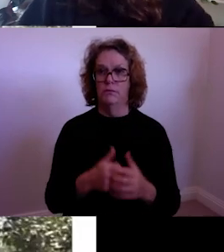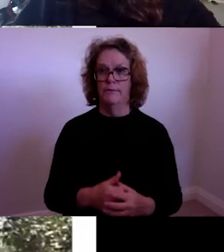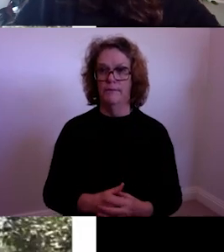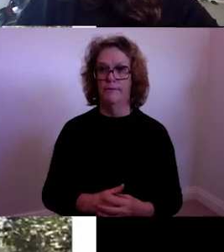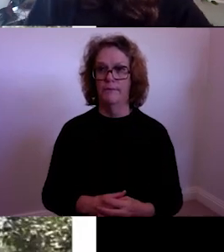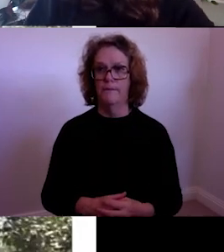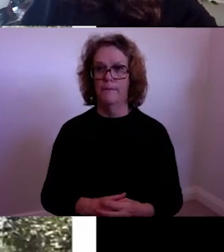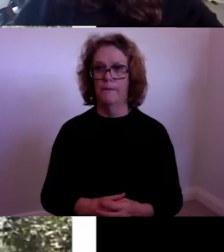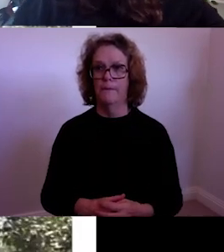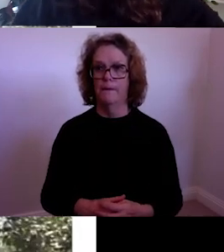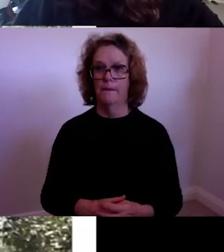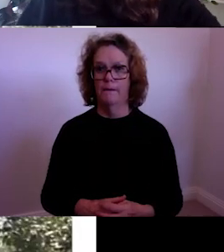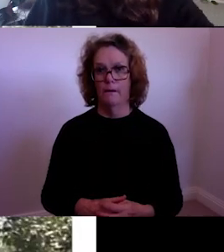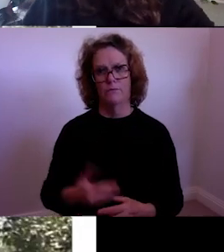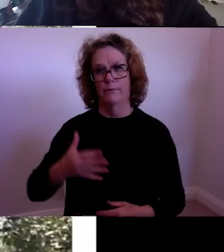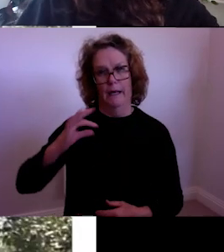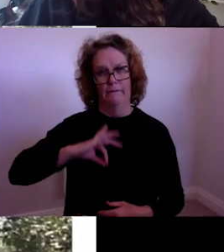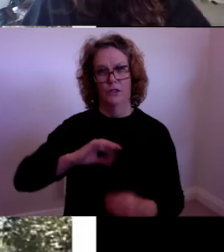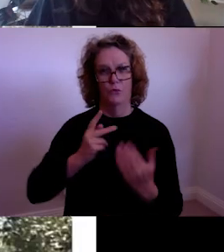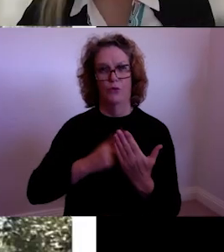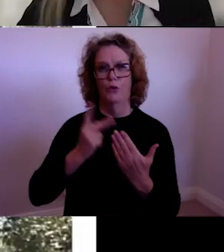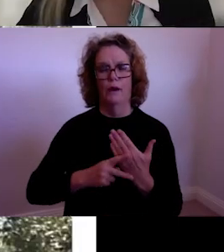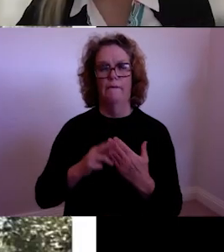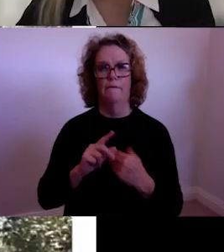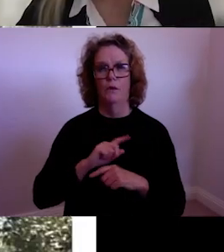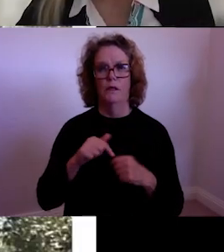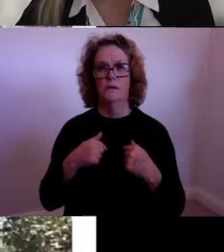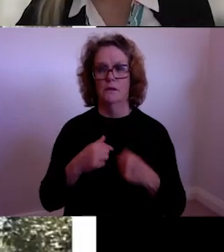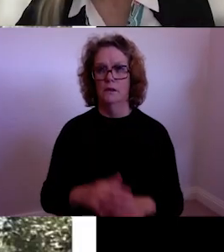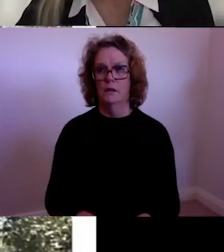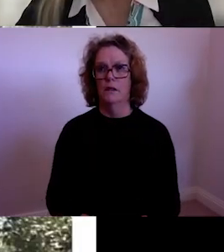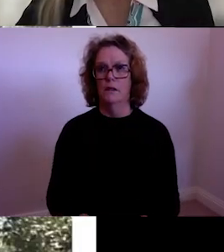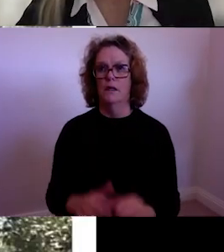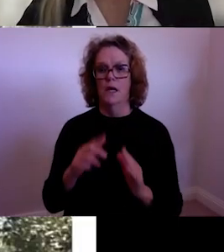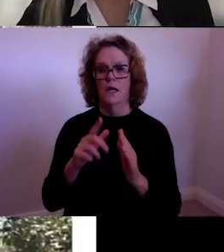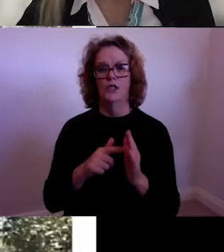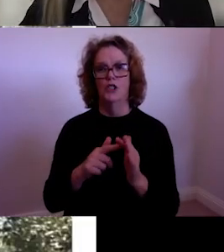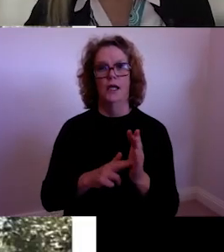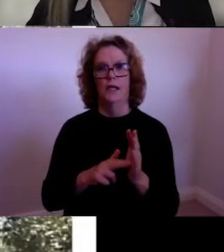Yeah. So it was a really beneficial program for us. That is a big list of positives.